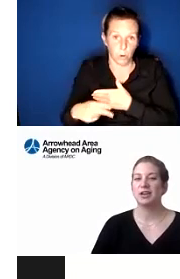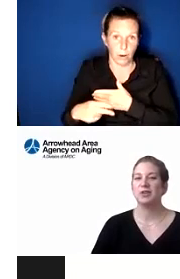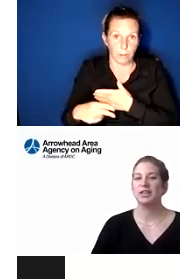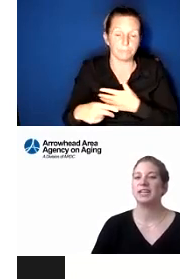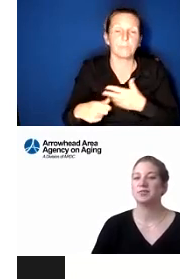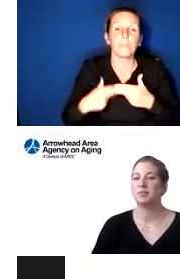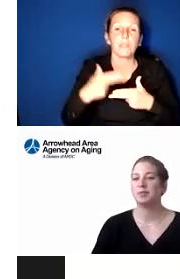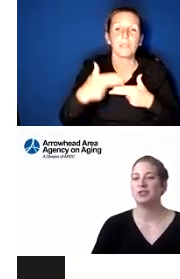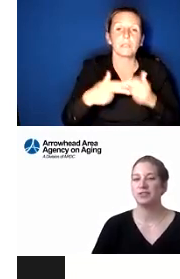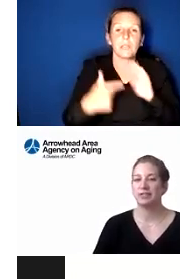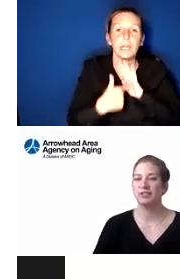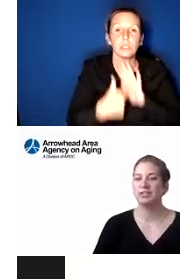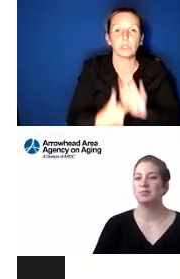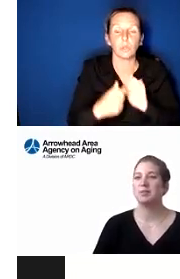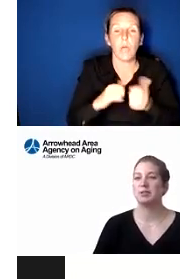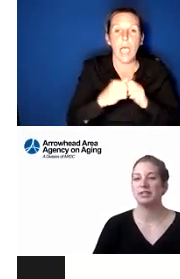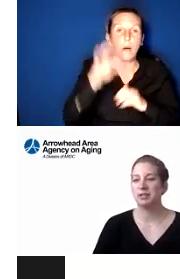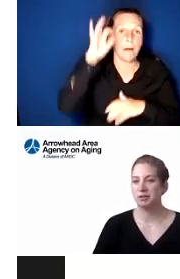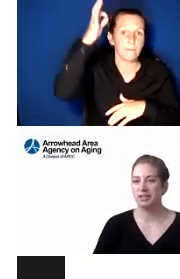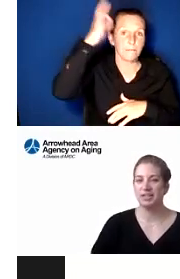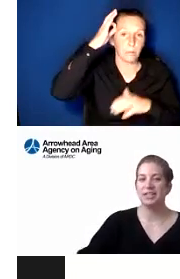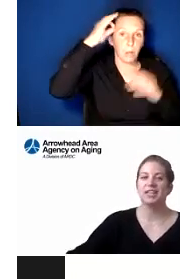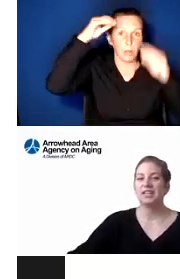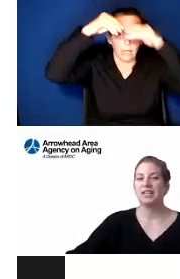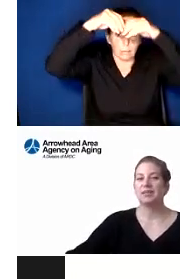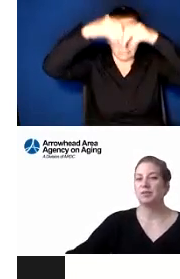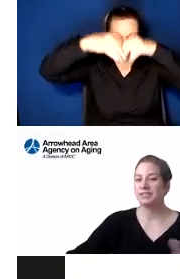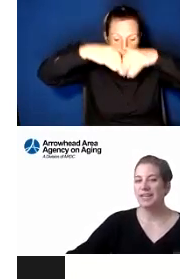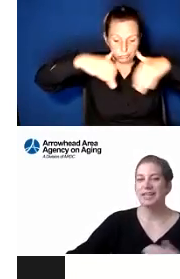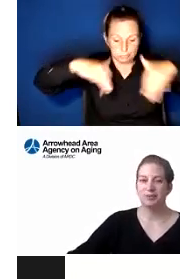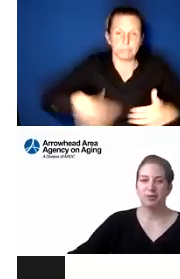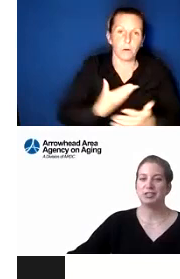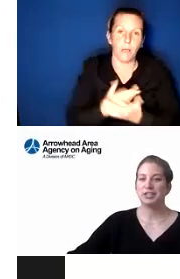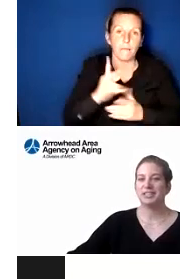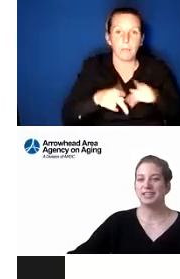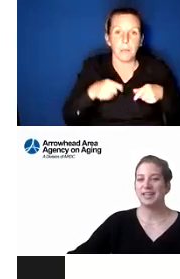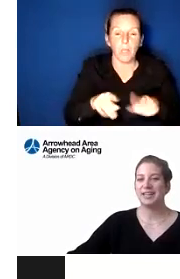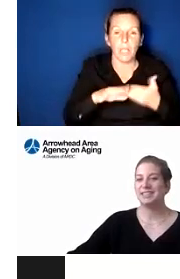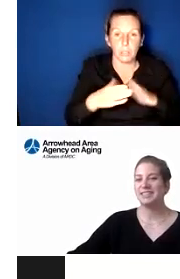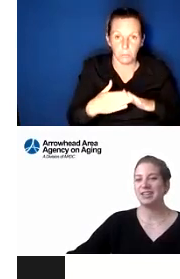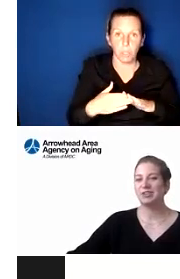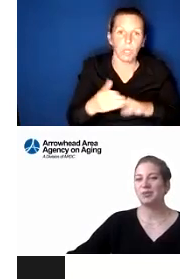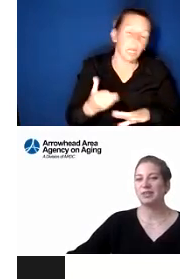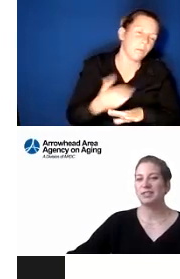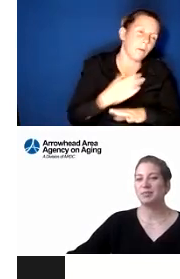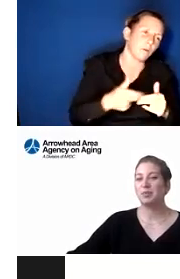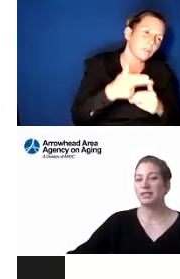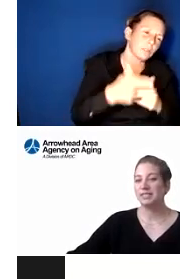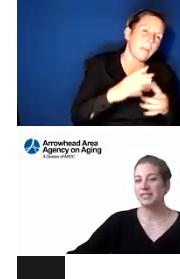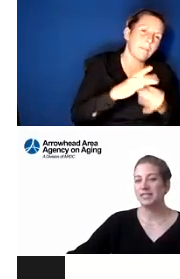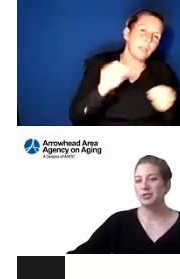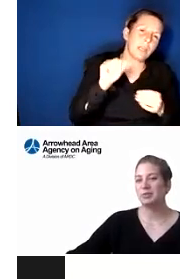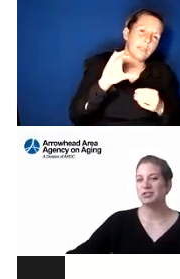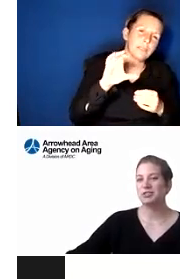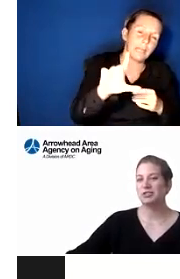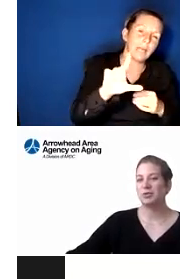shows how it gets from the federal level to people in the community. In the previous slide, we mentioned that ACL was appointed